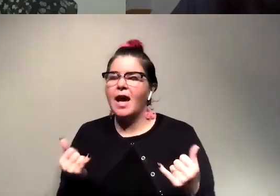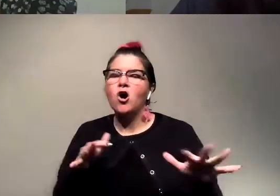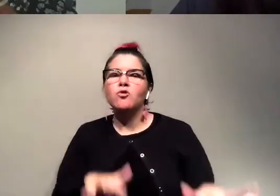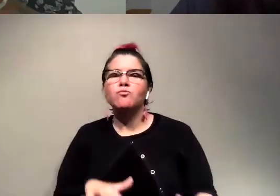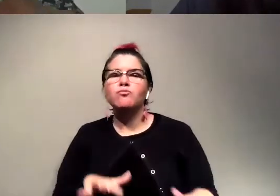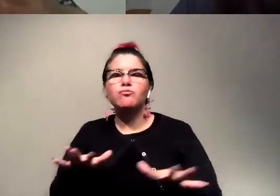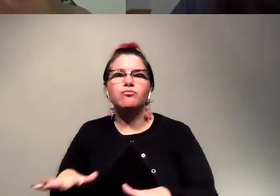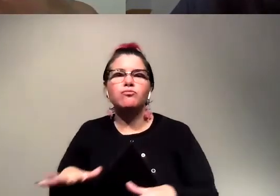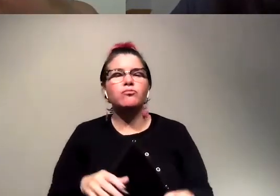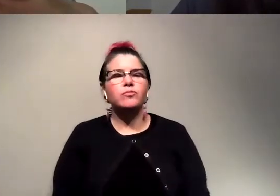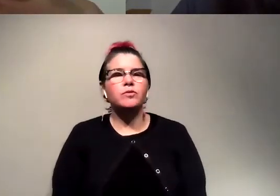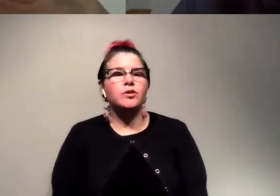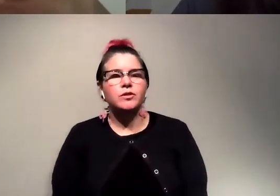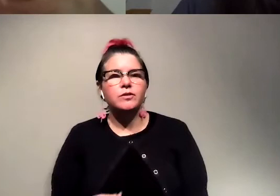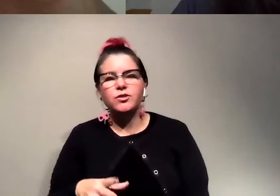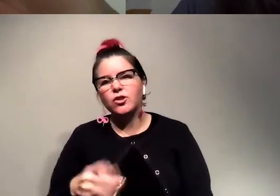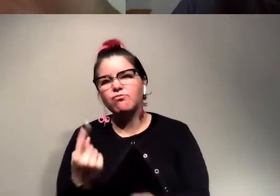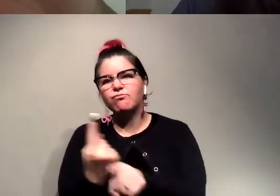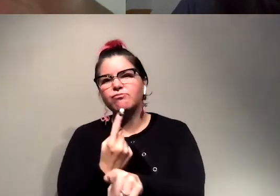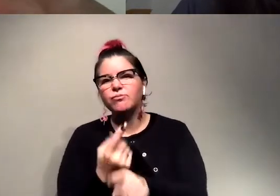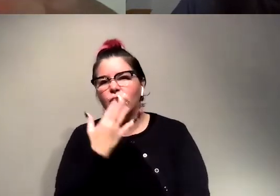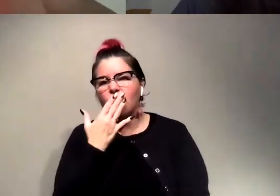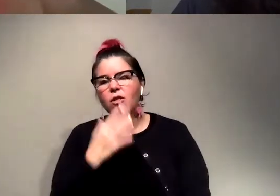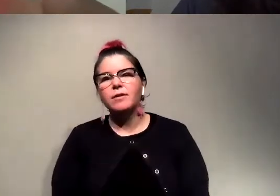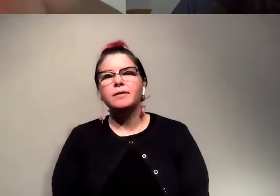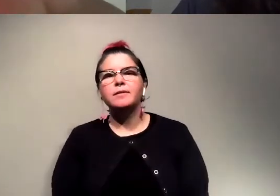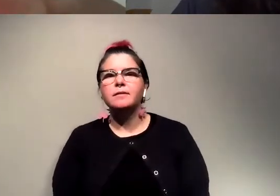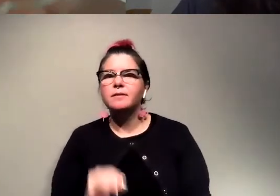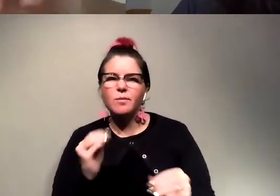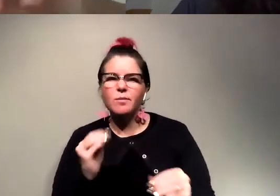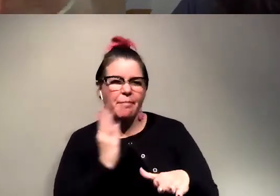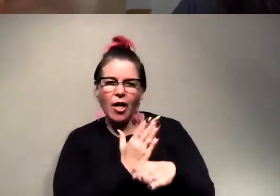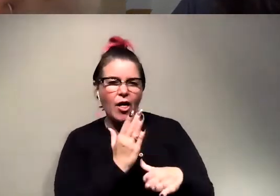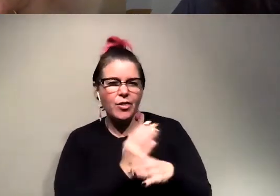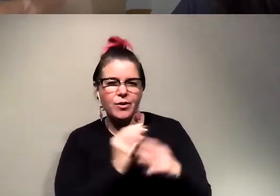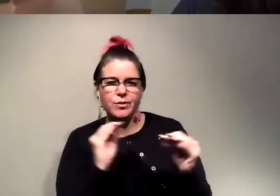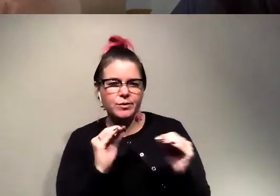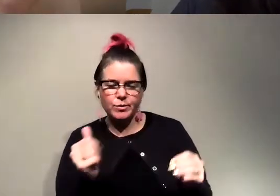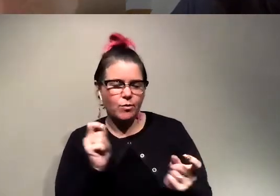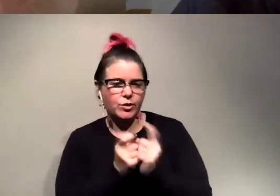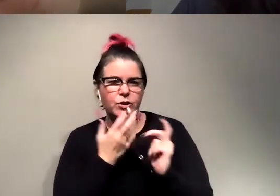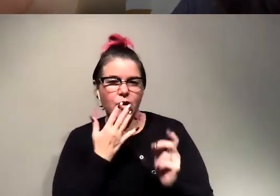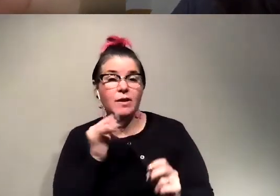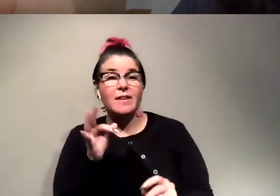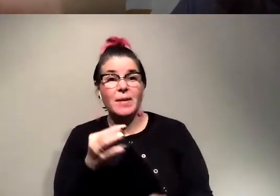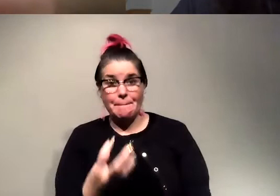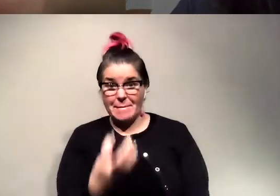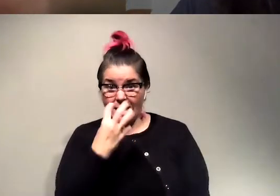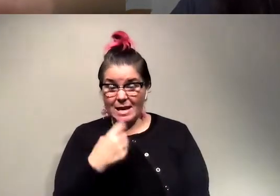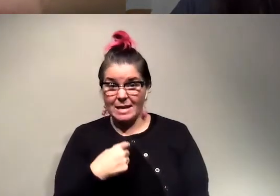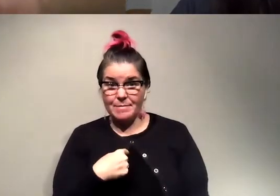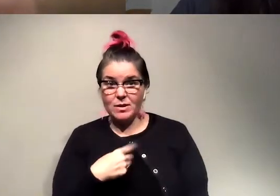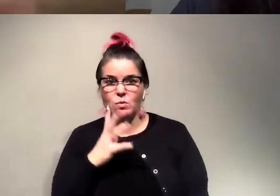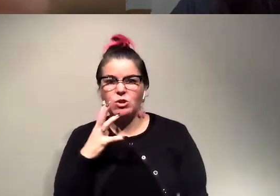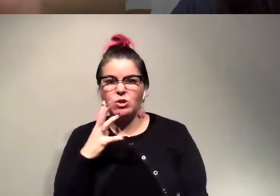her chill color. She's not bothered by anything right now, so she's not gonna change color. If she was mad at me, she would have darkened